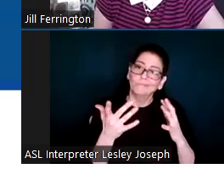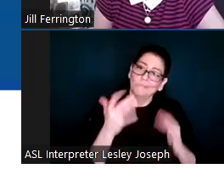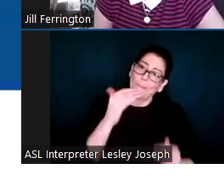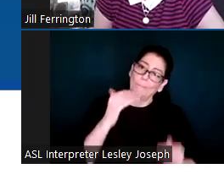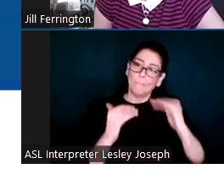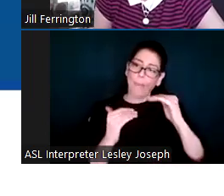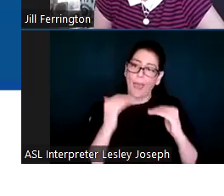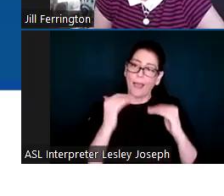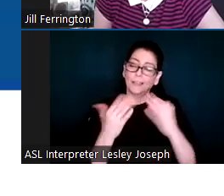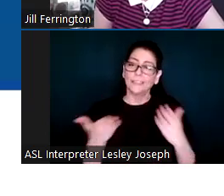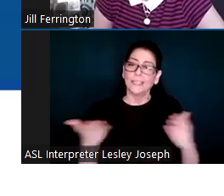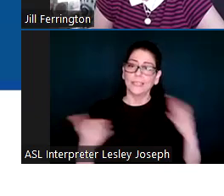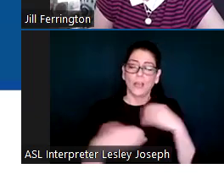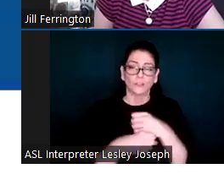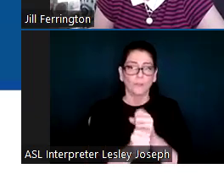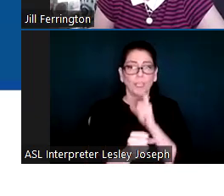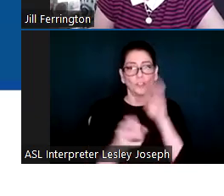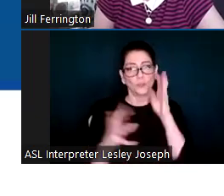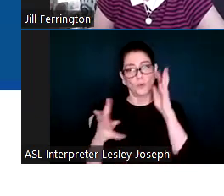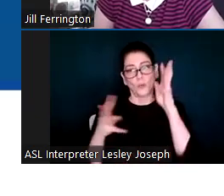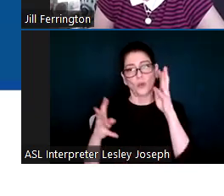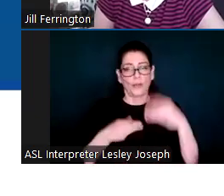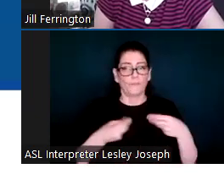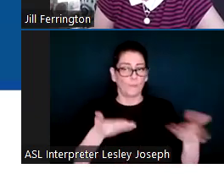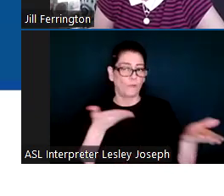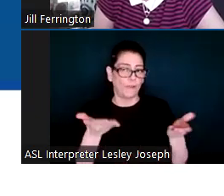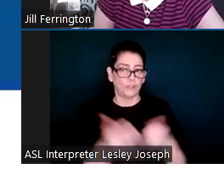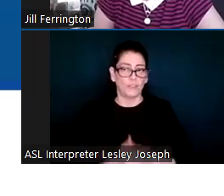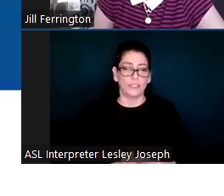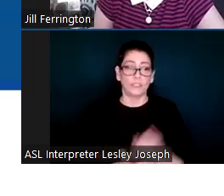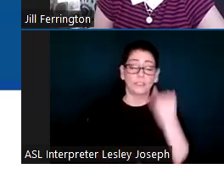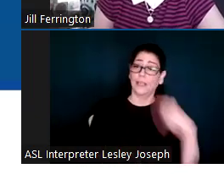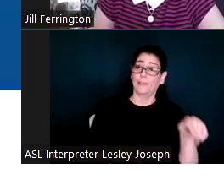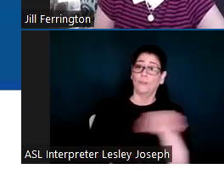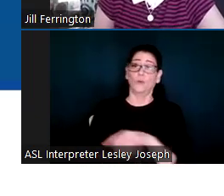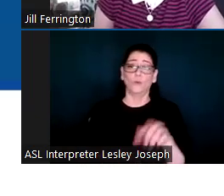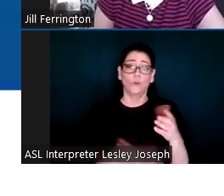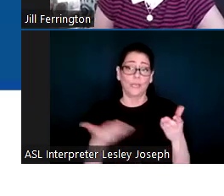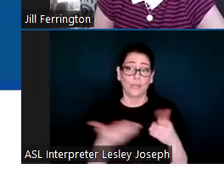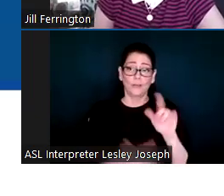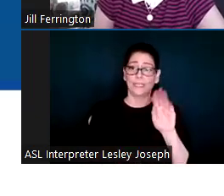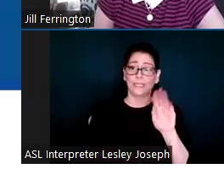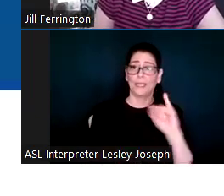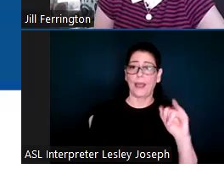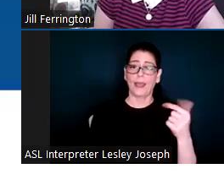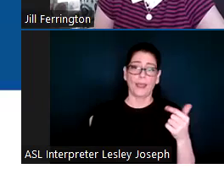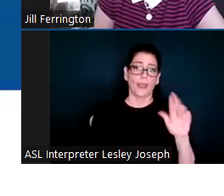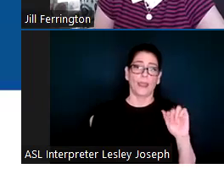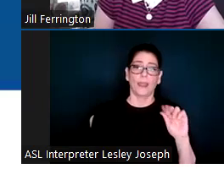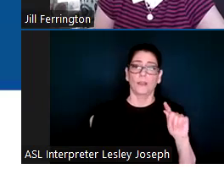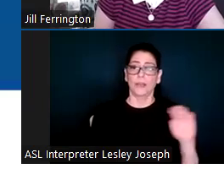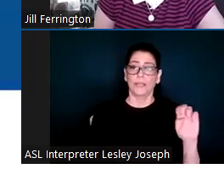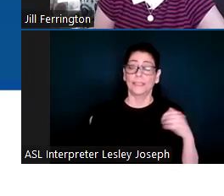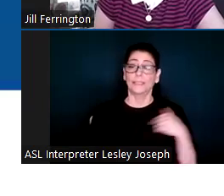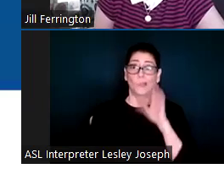So further, I just wanted to mention, if you are here as a TBI grantee, we think that this is important information